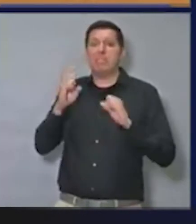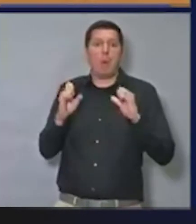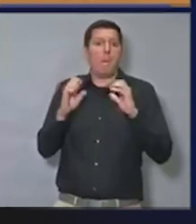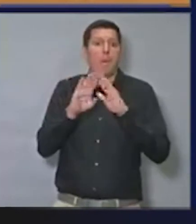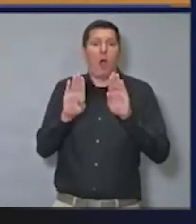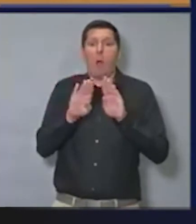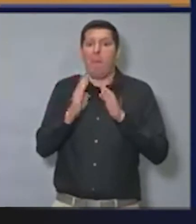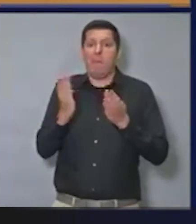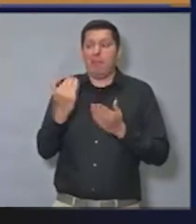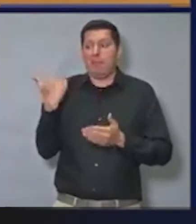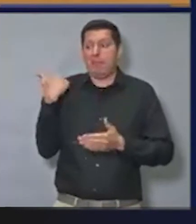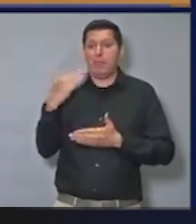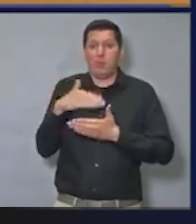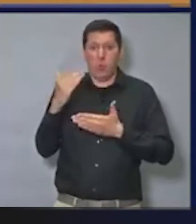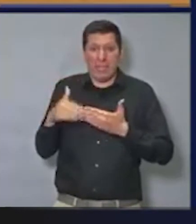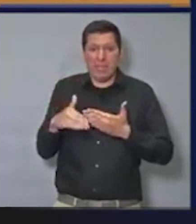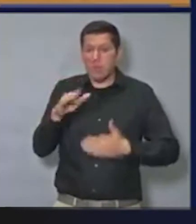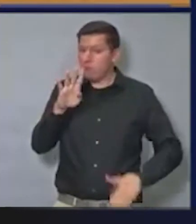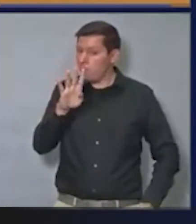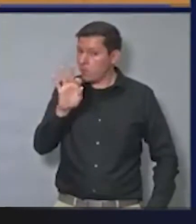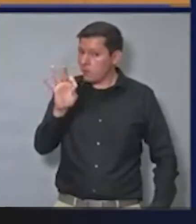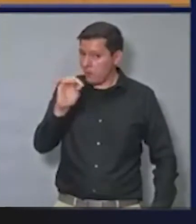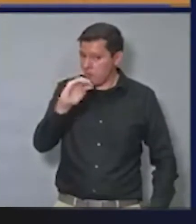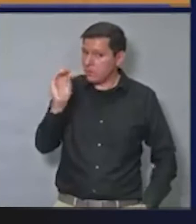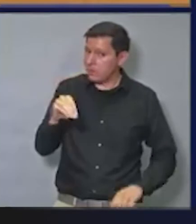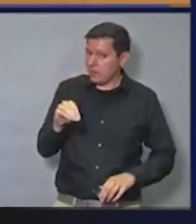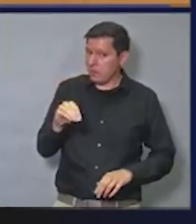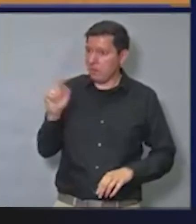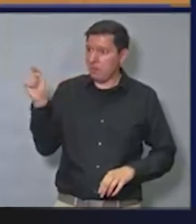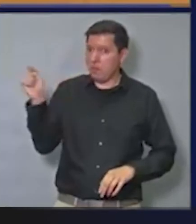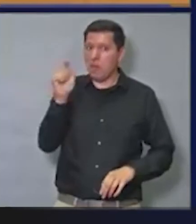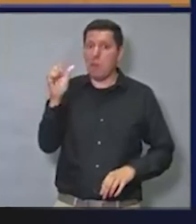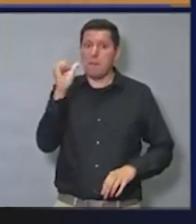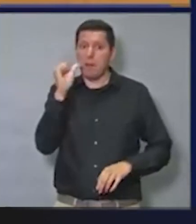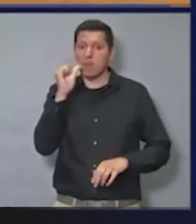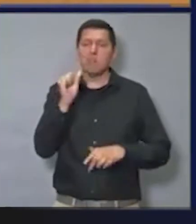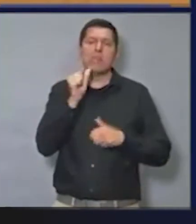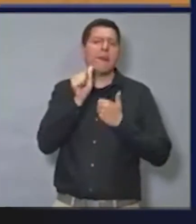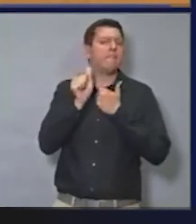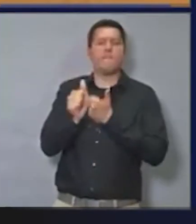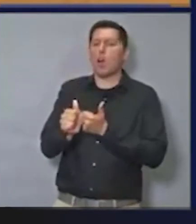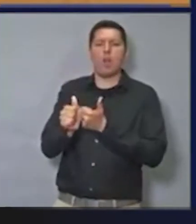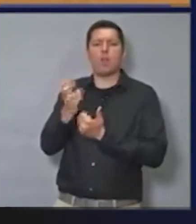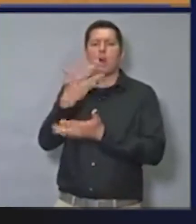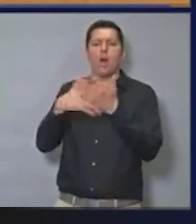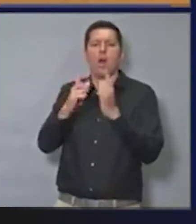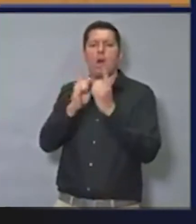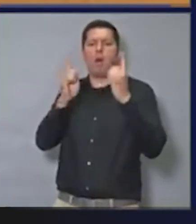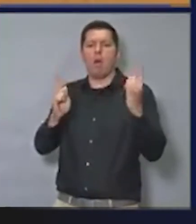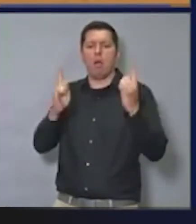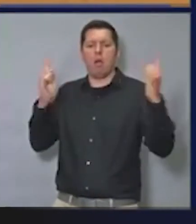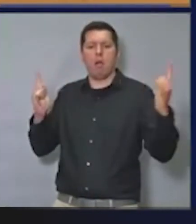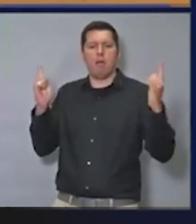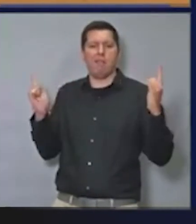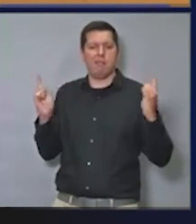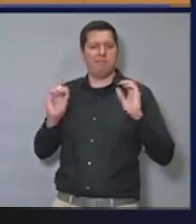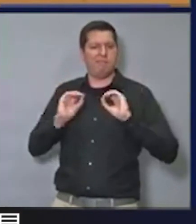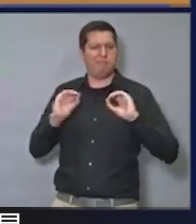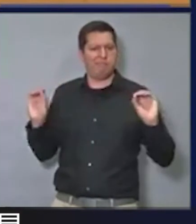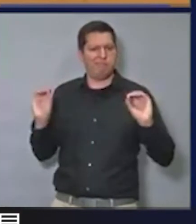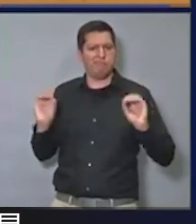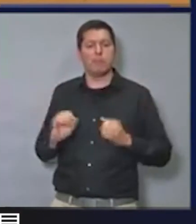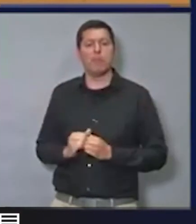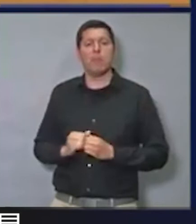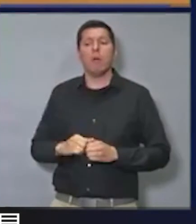this past weekend, 49% of the bars were not adhering to physical distancing protocols indoors,